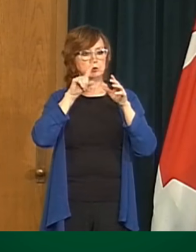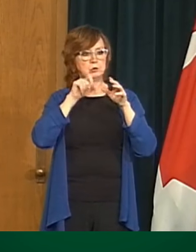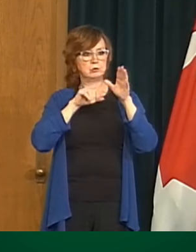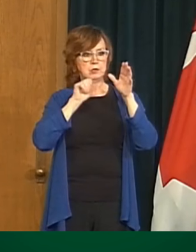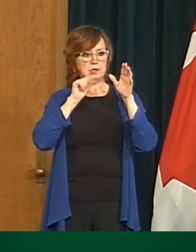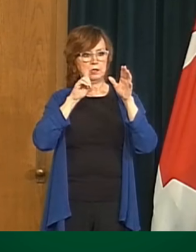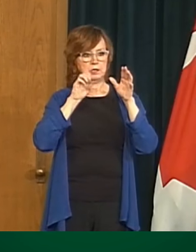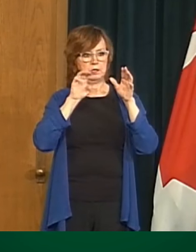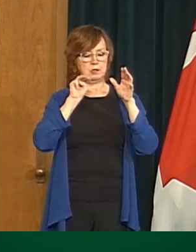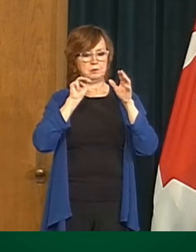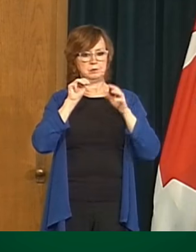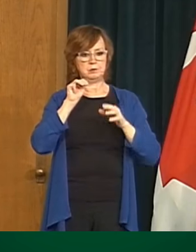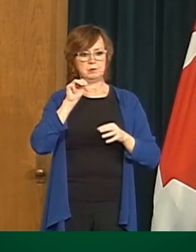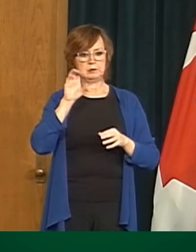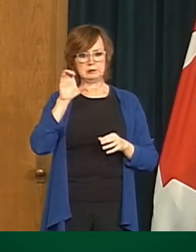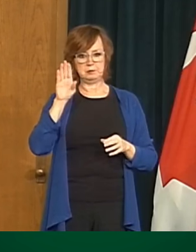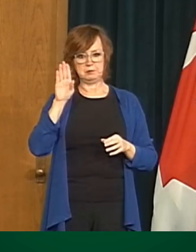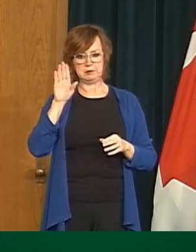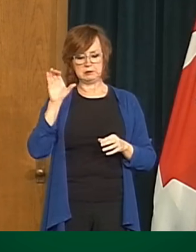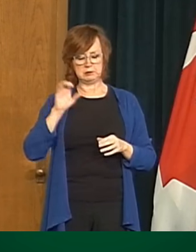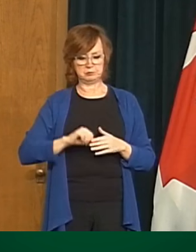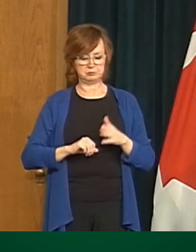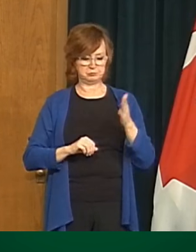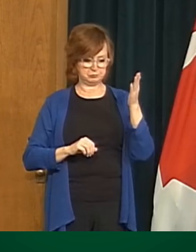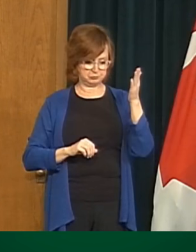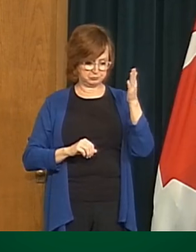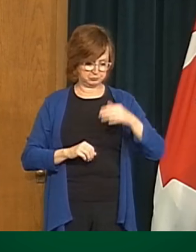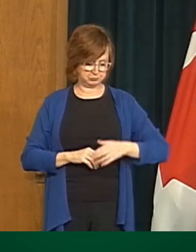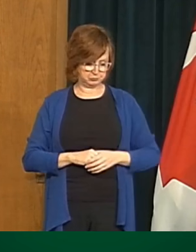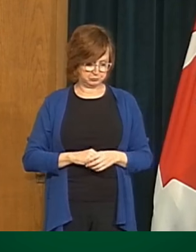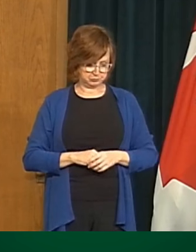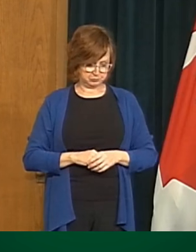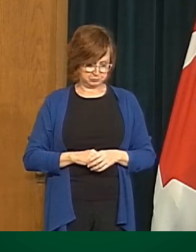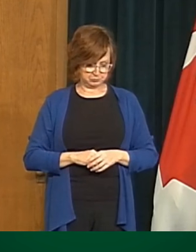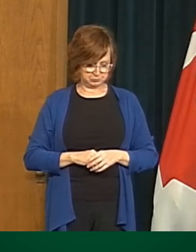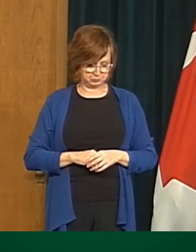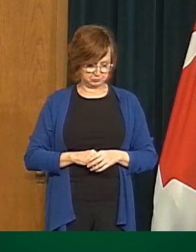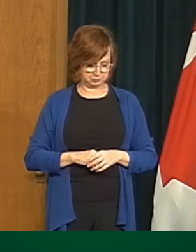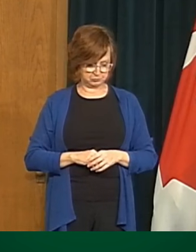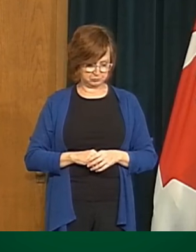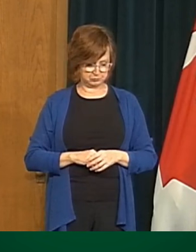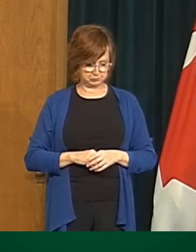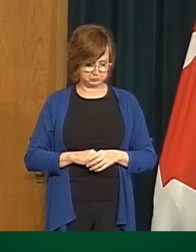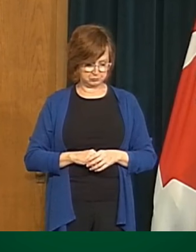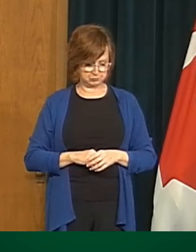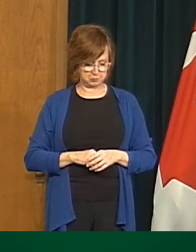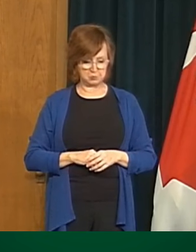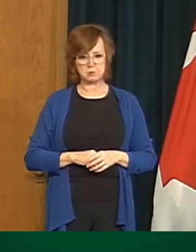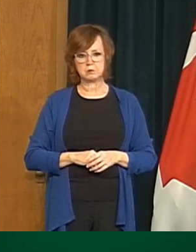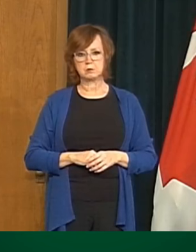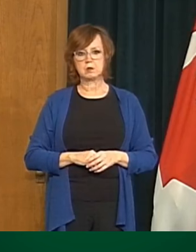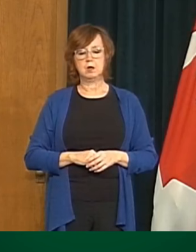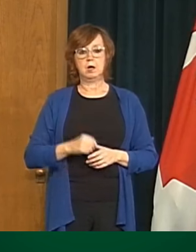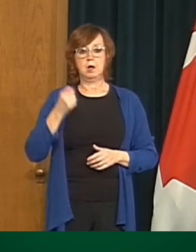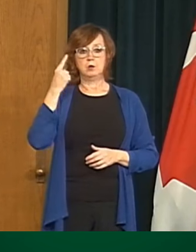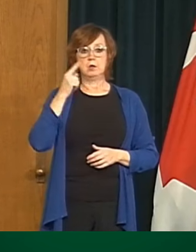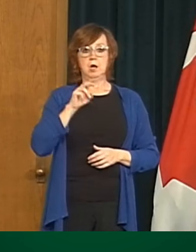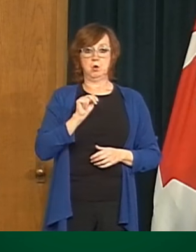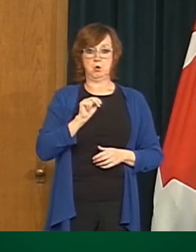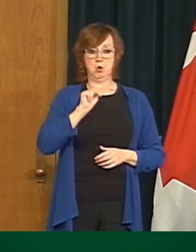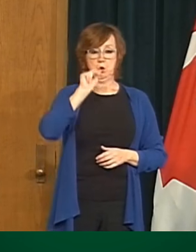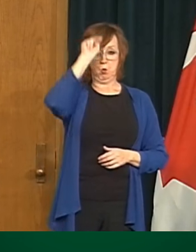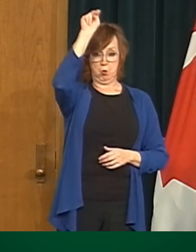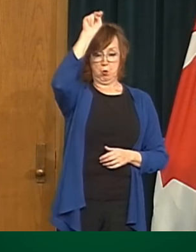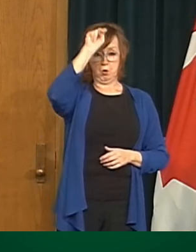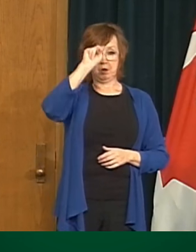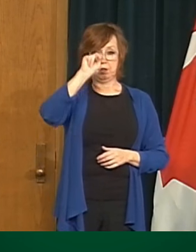CBC. Given how the virus is spread in the north, how concerned are you